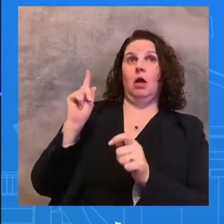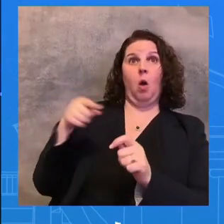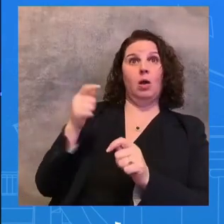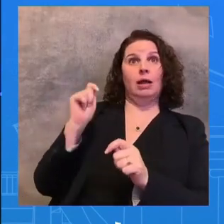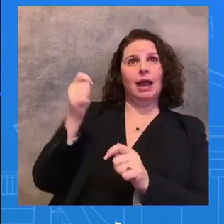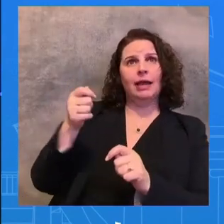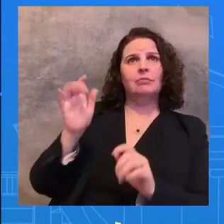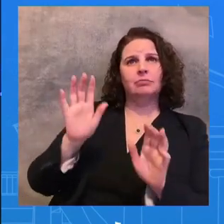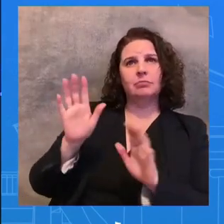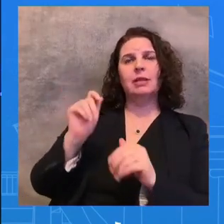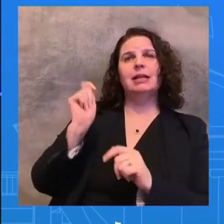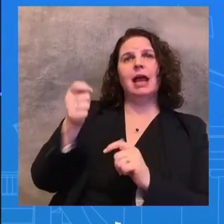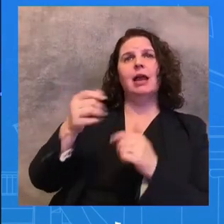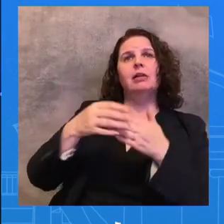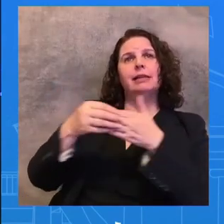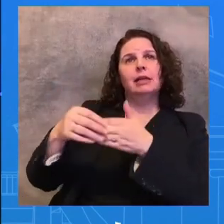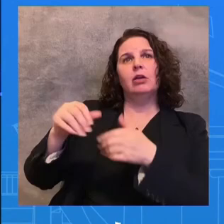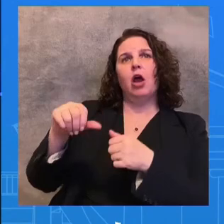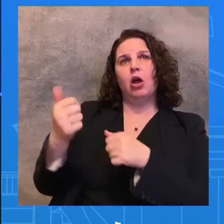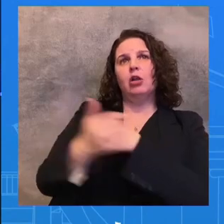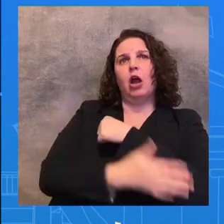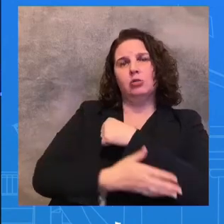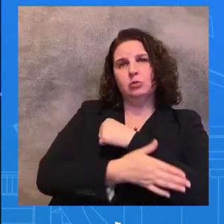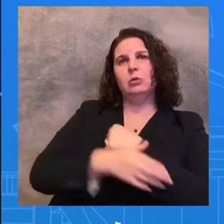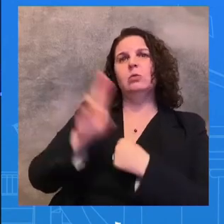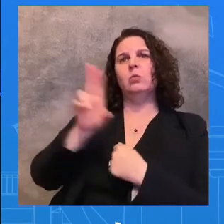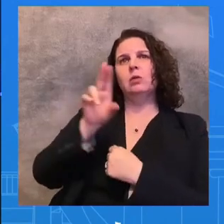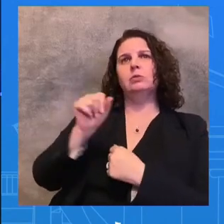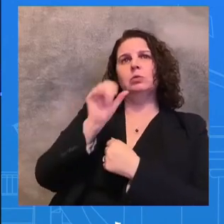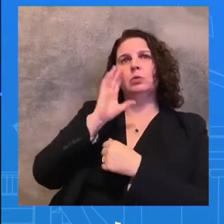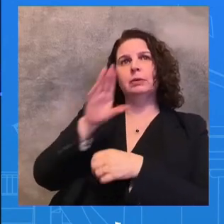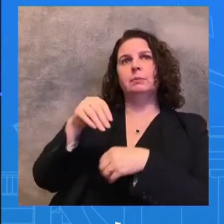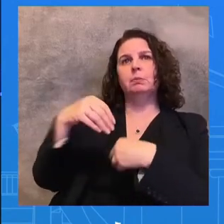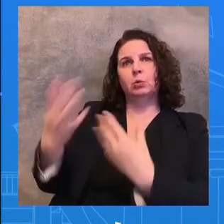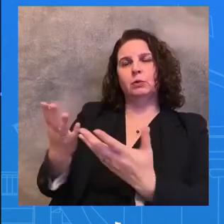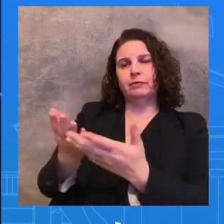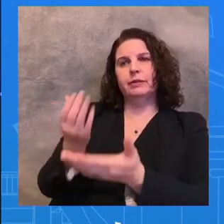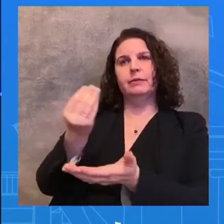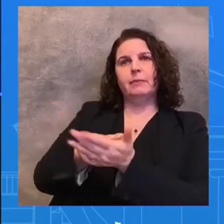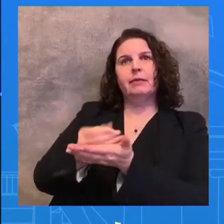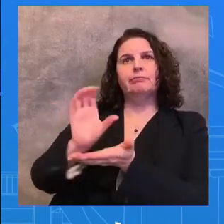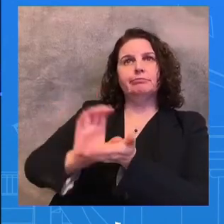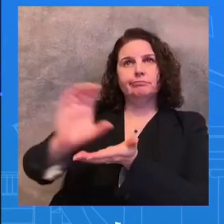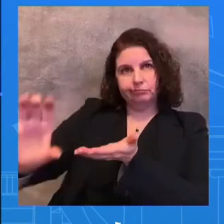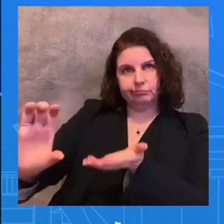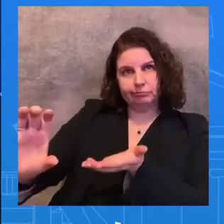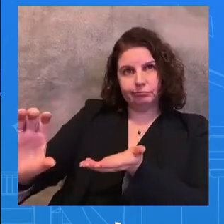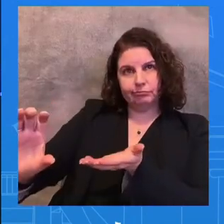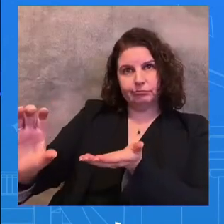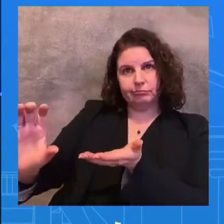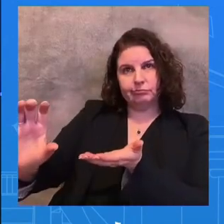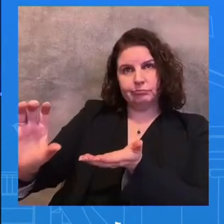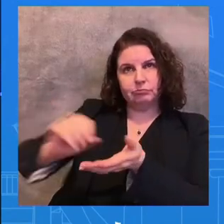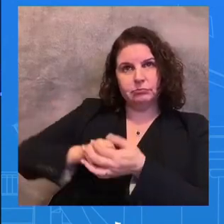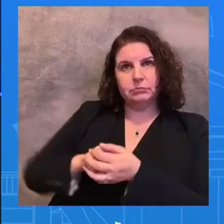States providing a considerable amount of financial and logistical support and a certain backbone to all of